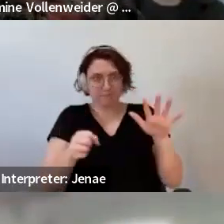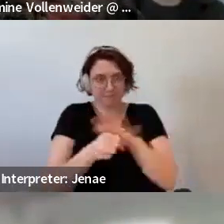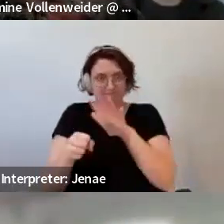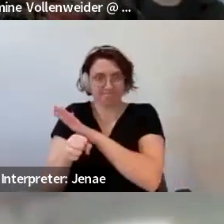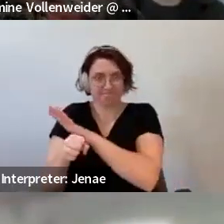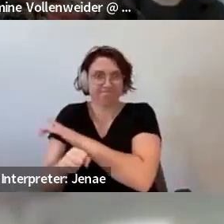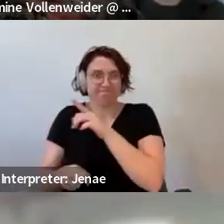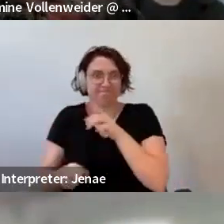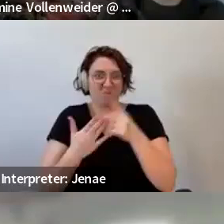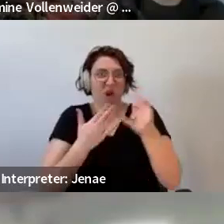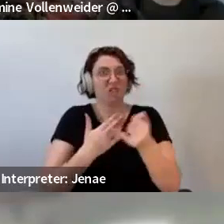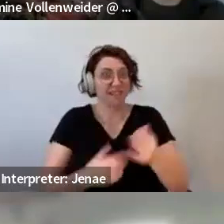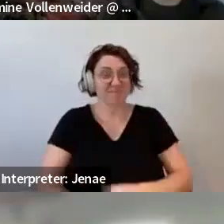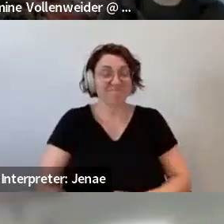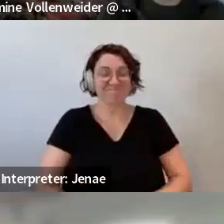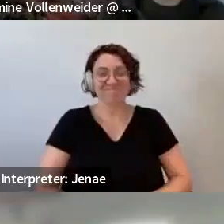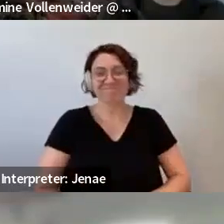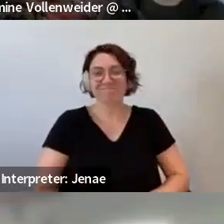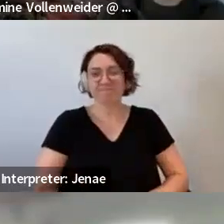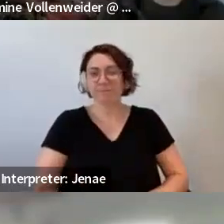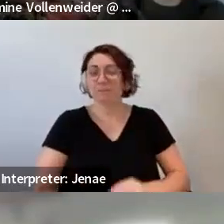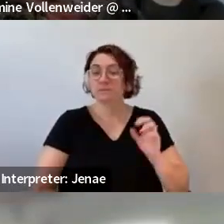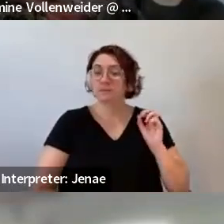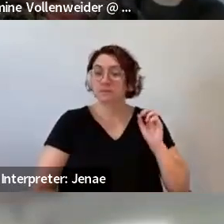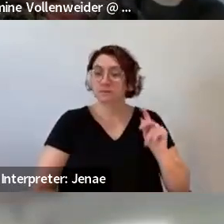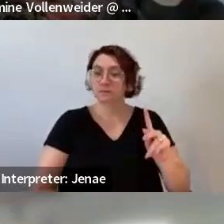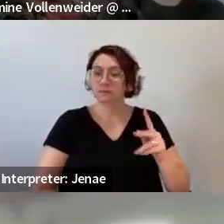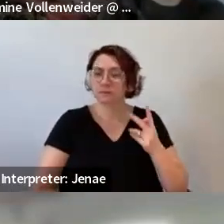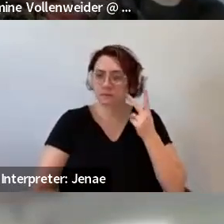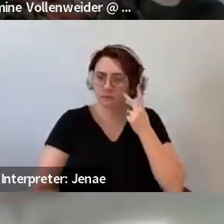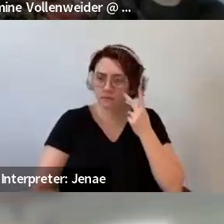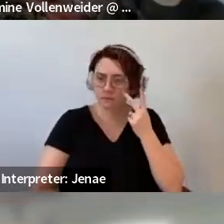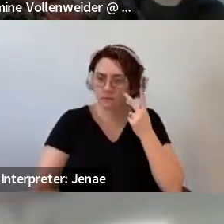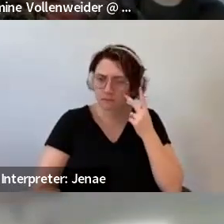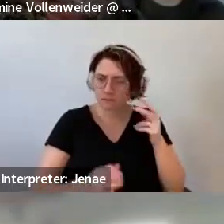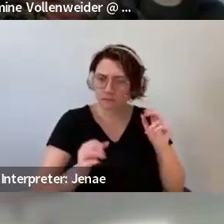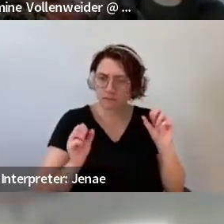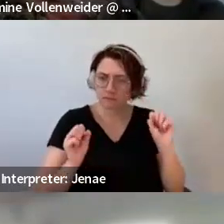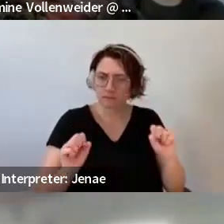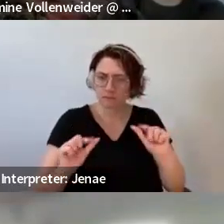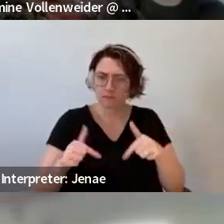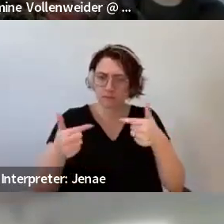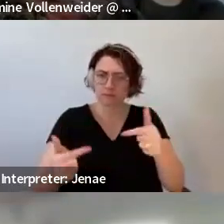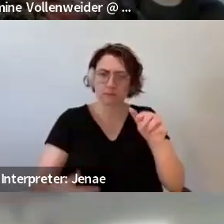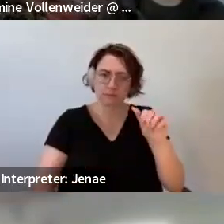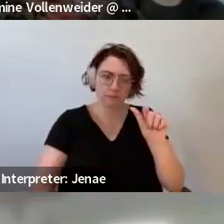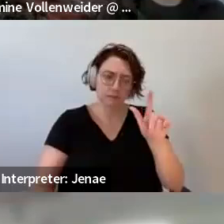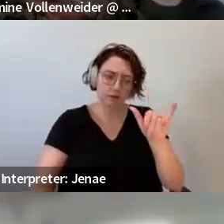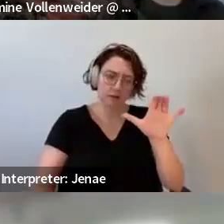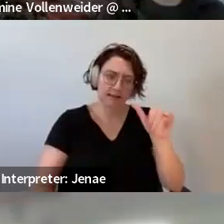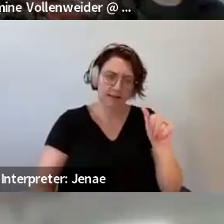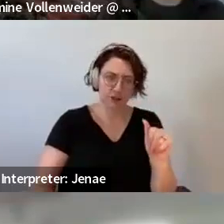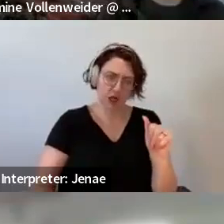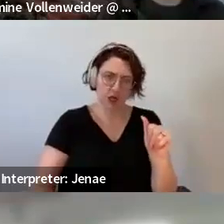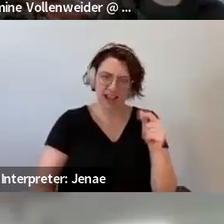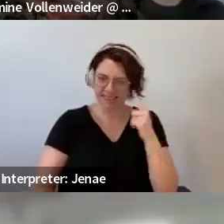clients. All right. I would like to see if I can throw it over to Alicia just real quickly. I